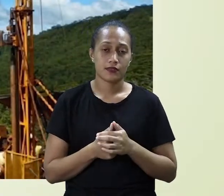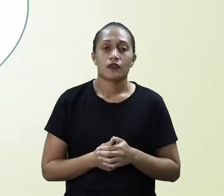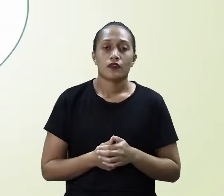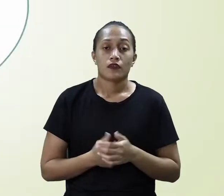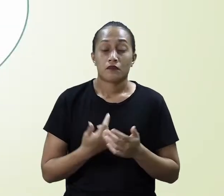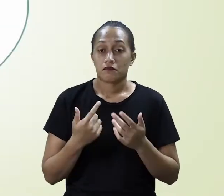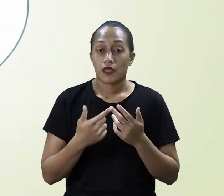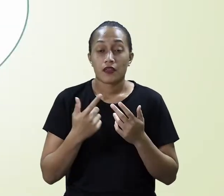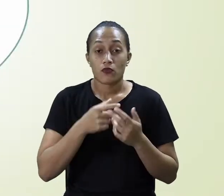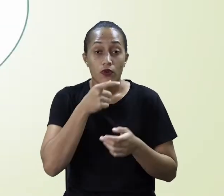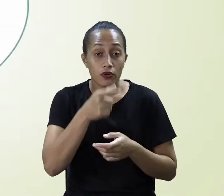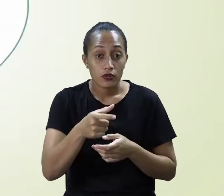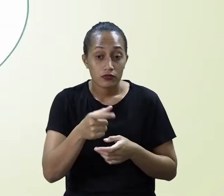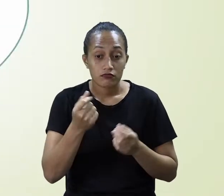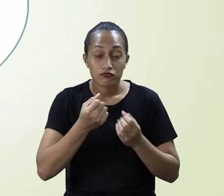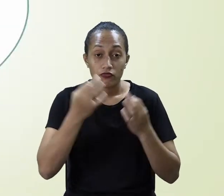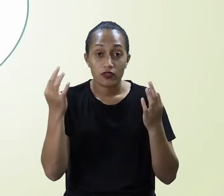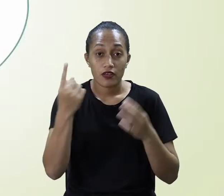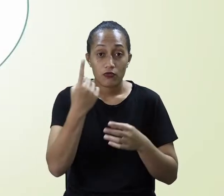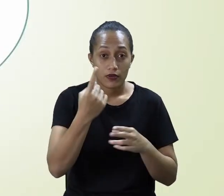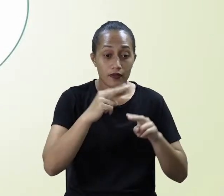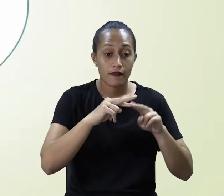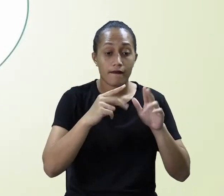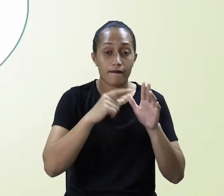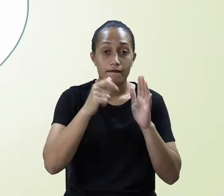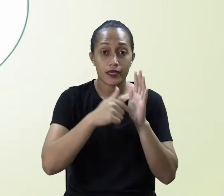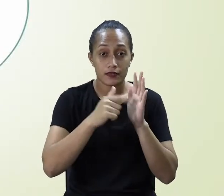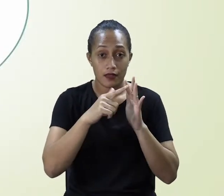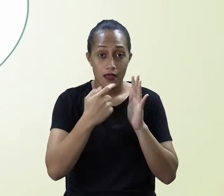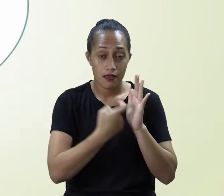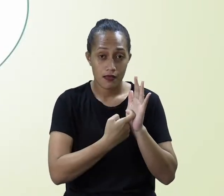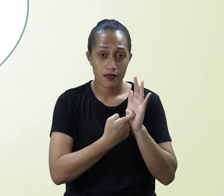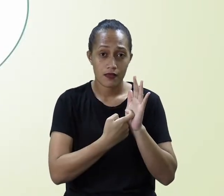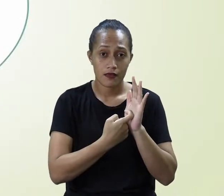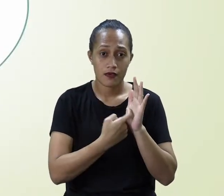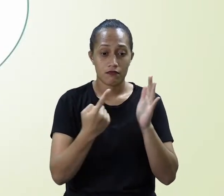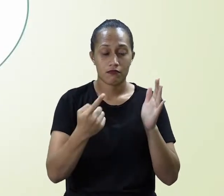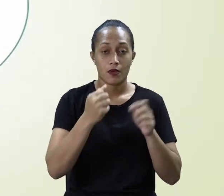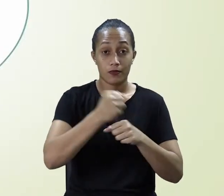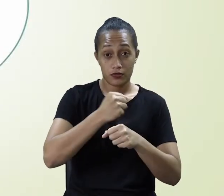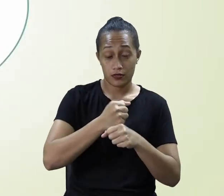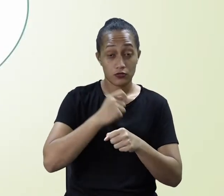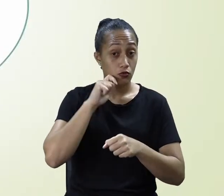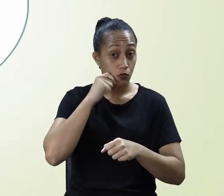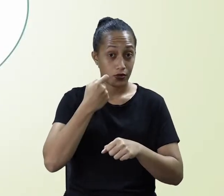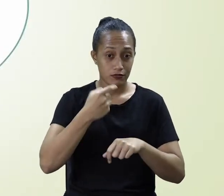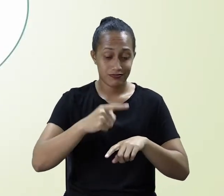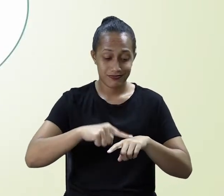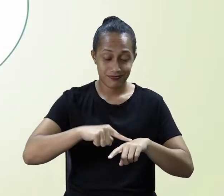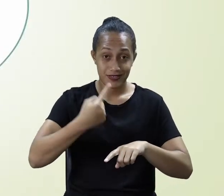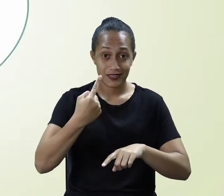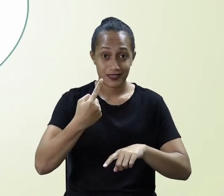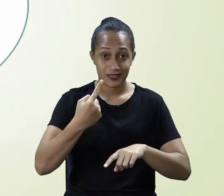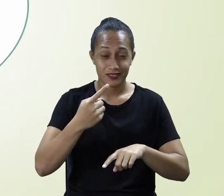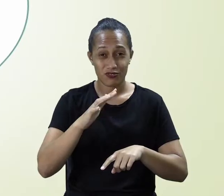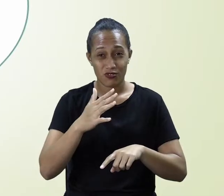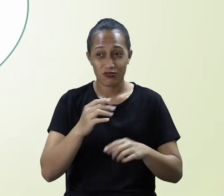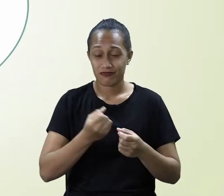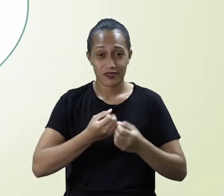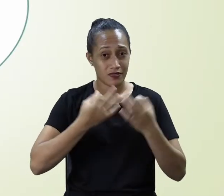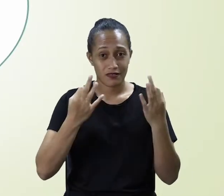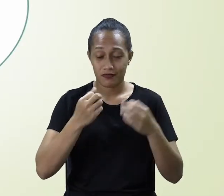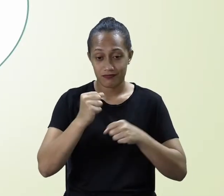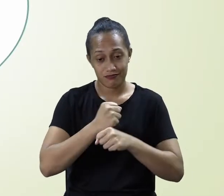includes any natural resource used to produce goods and services. So this includes not just land,